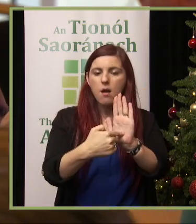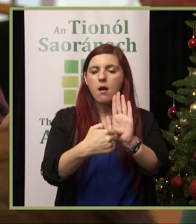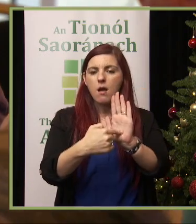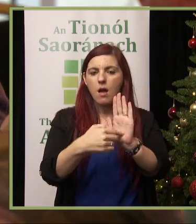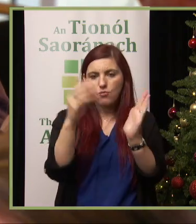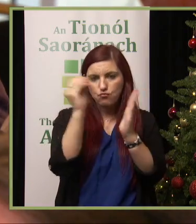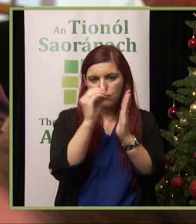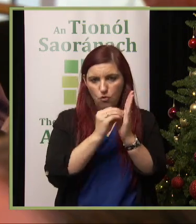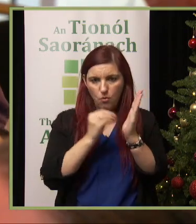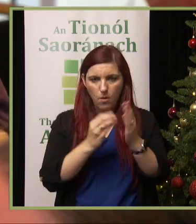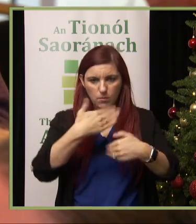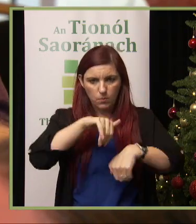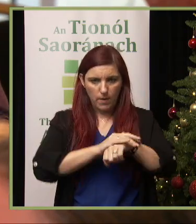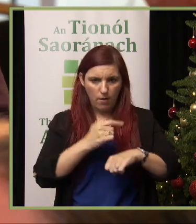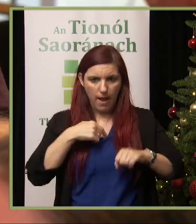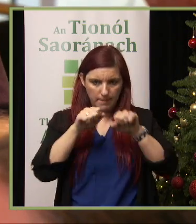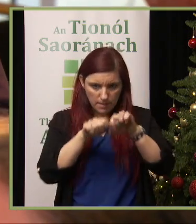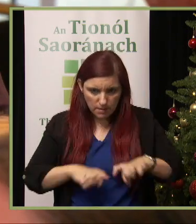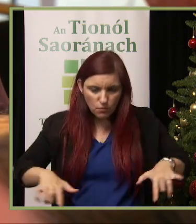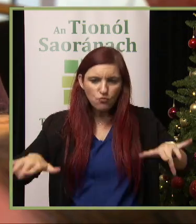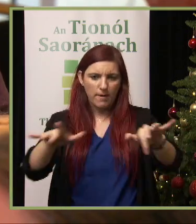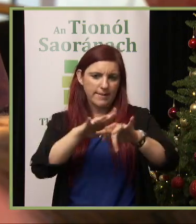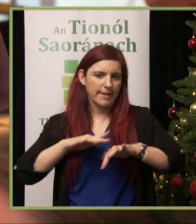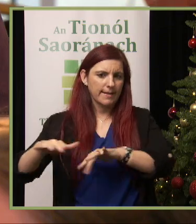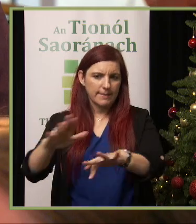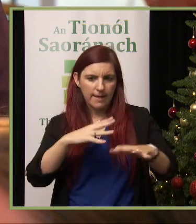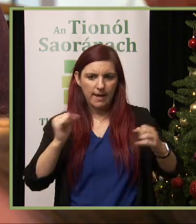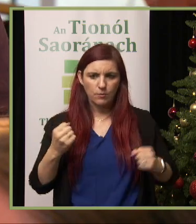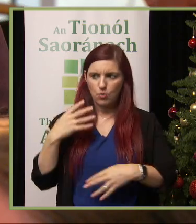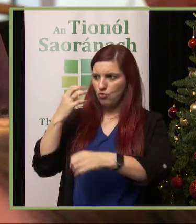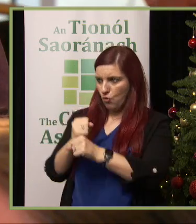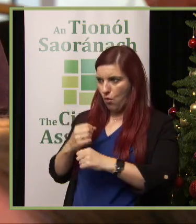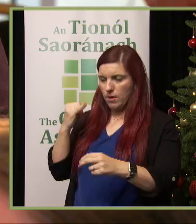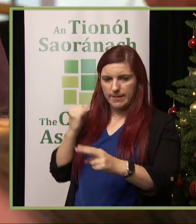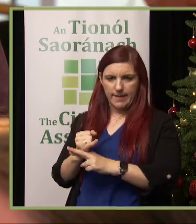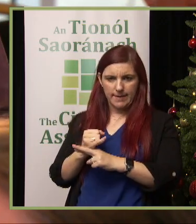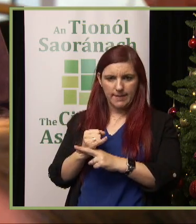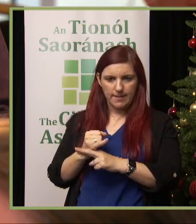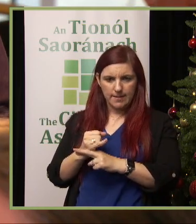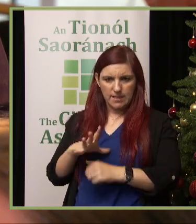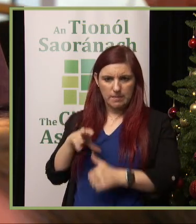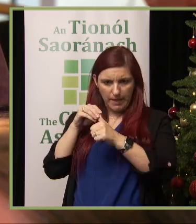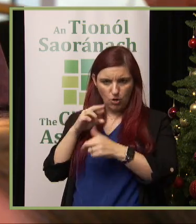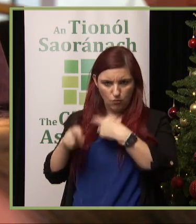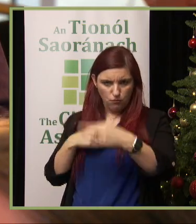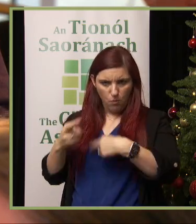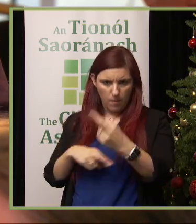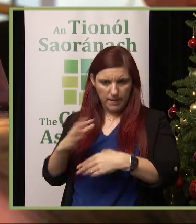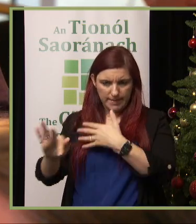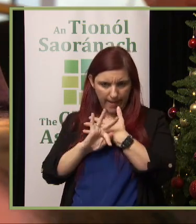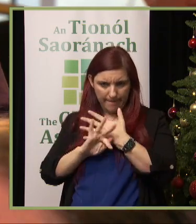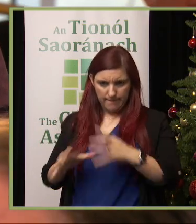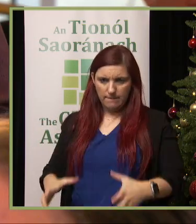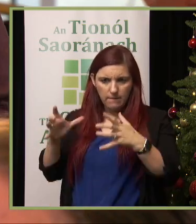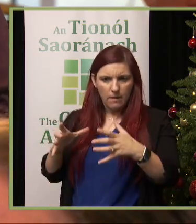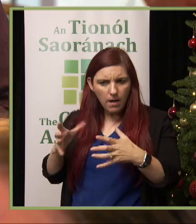where I spread it, the rate. I have to store the storage in a safe bung